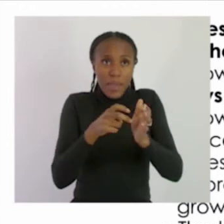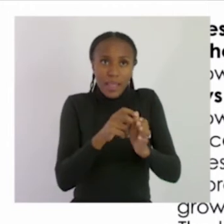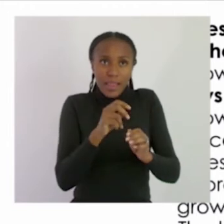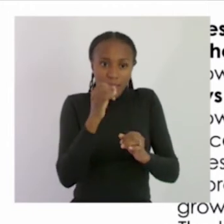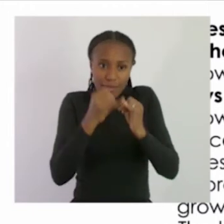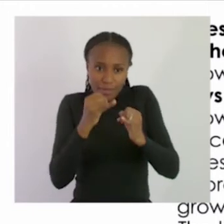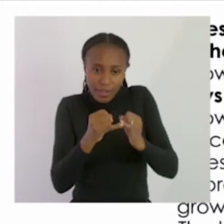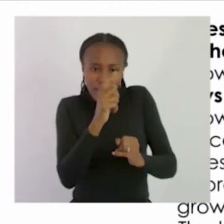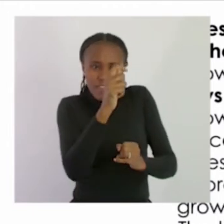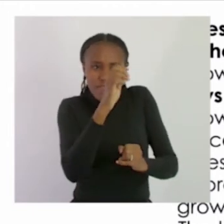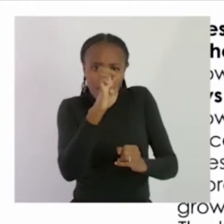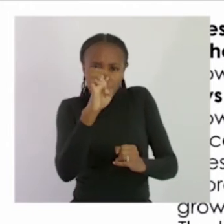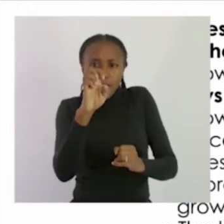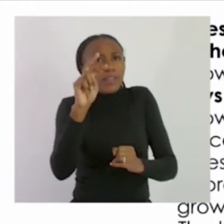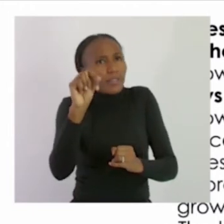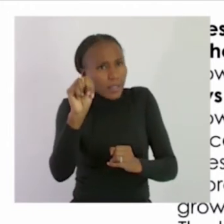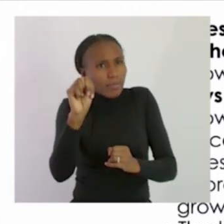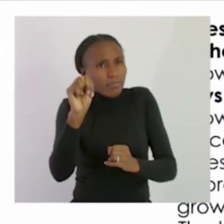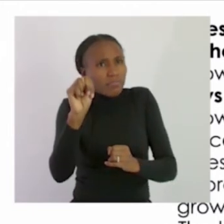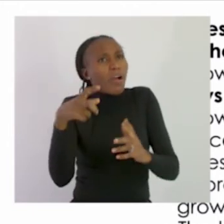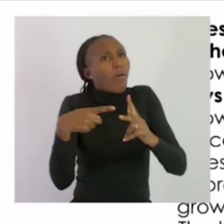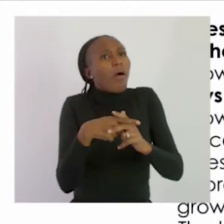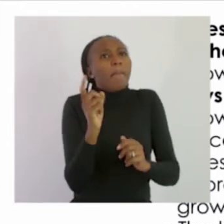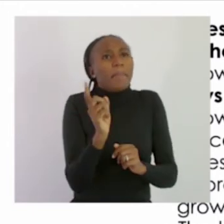adolescent or a teenager. What happens?